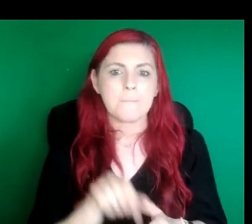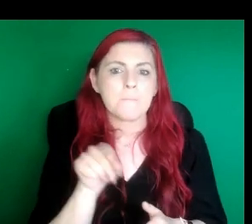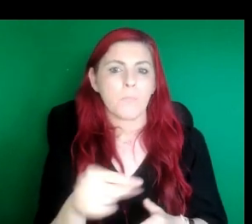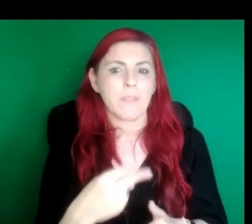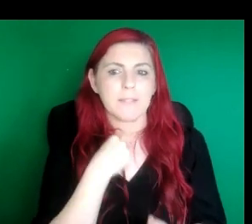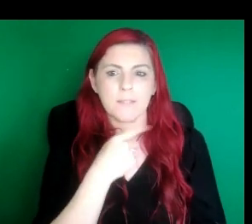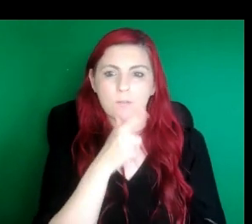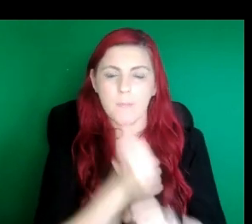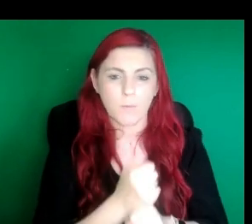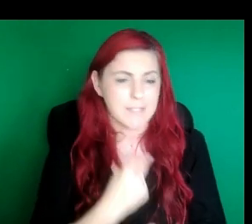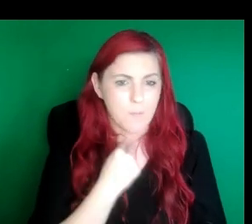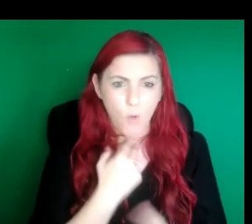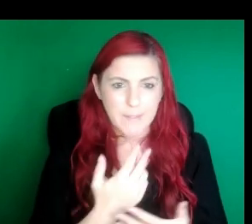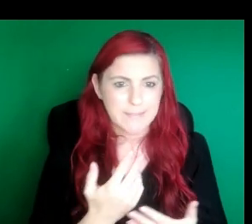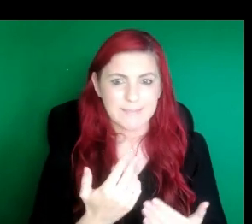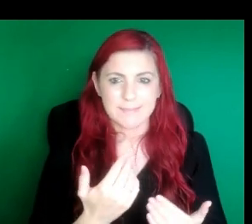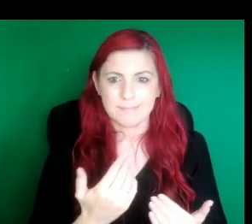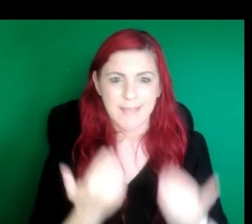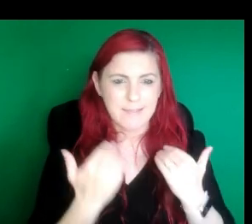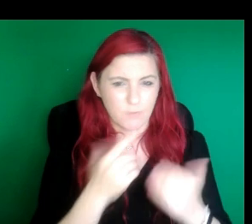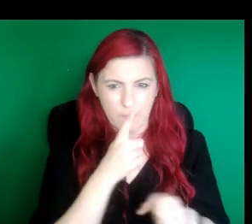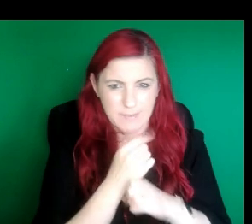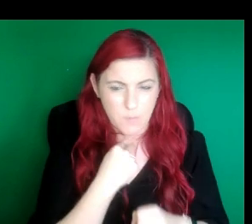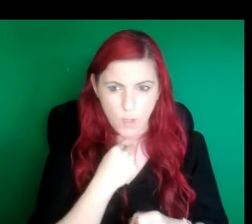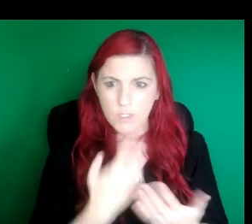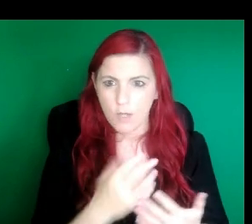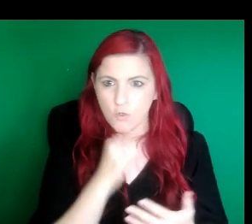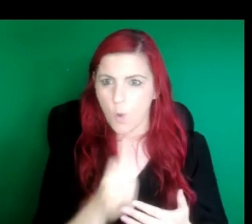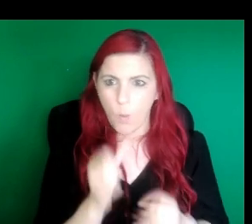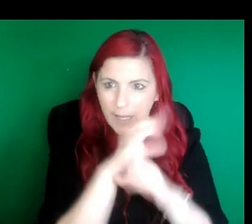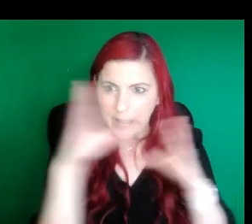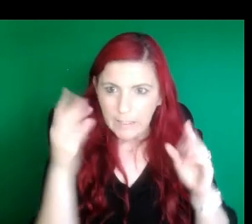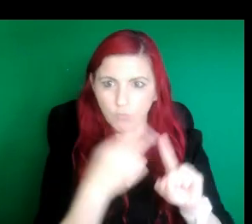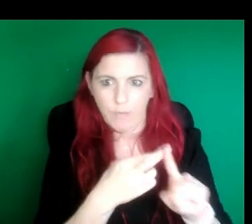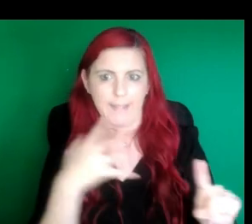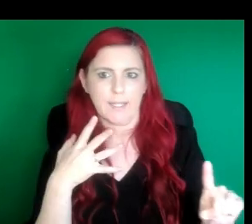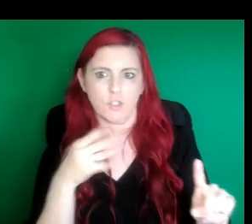here was disappointed that there was no specific uh, recognition of like